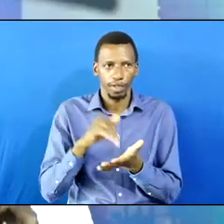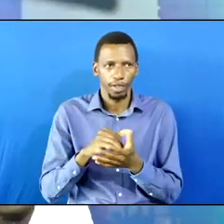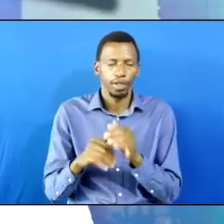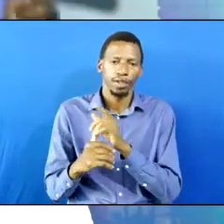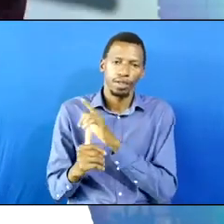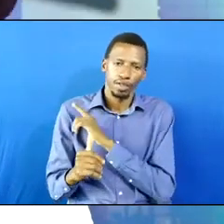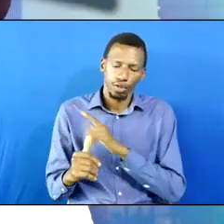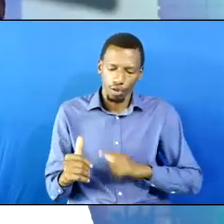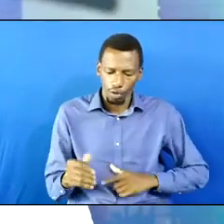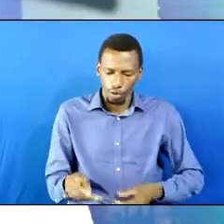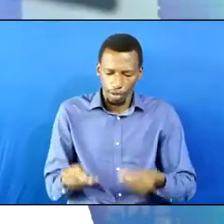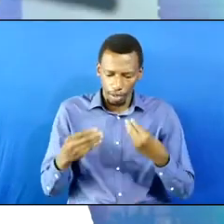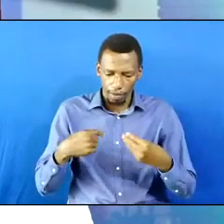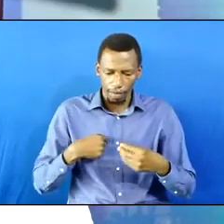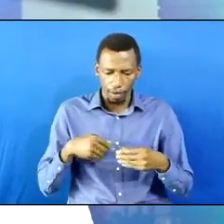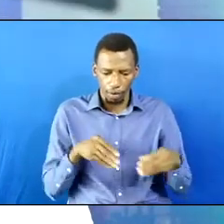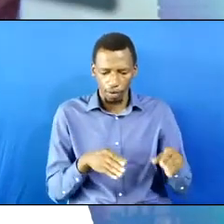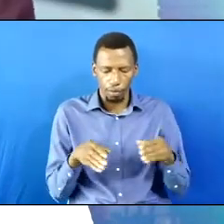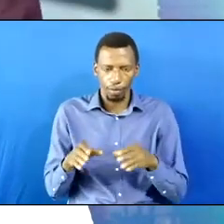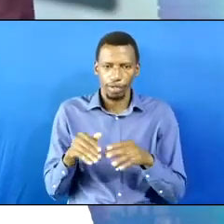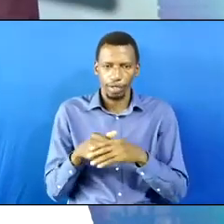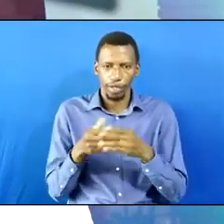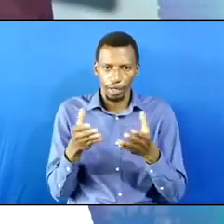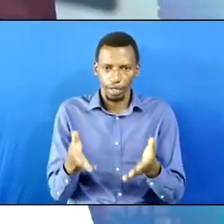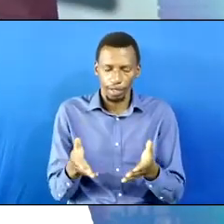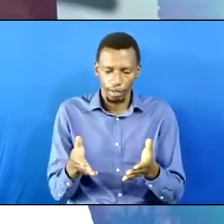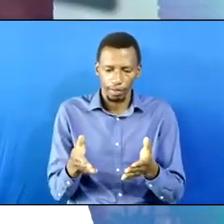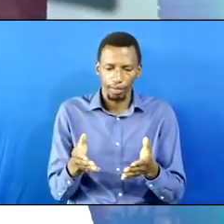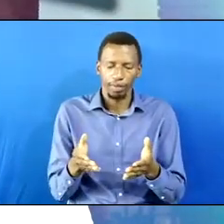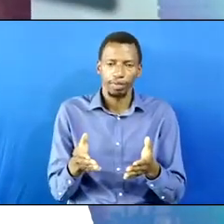me a chance in this new